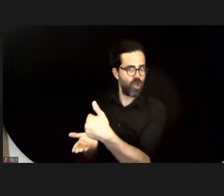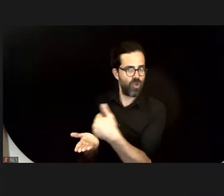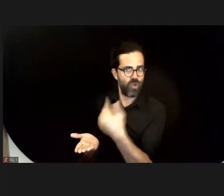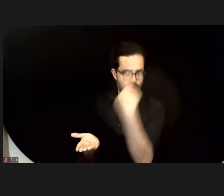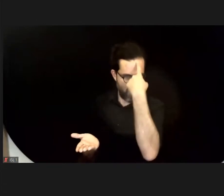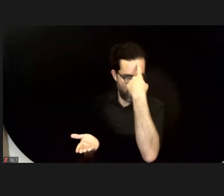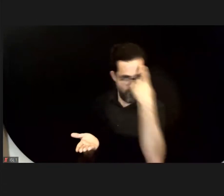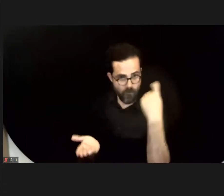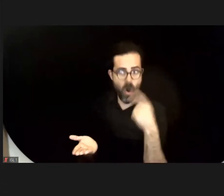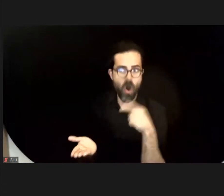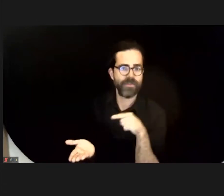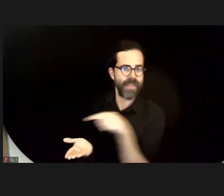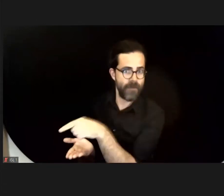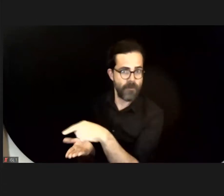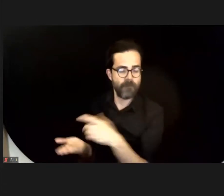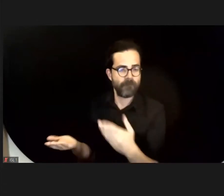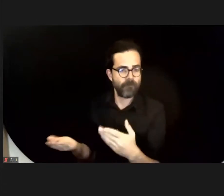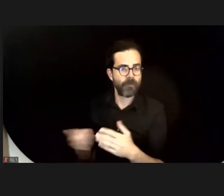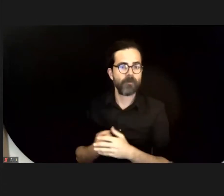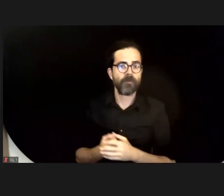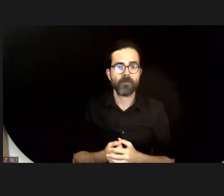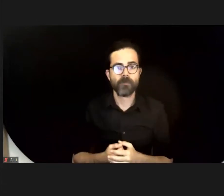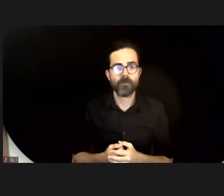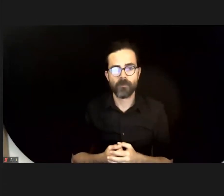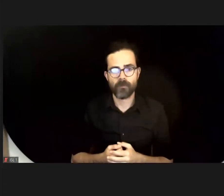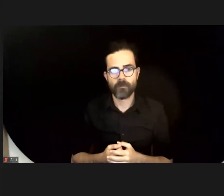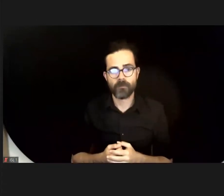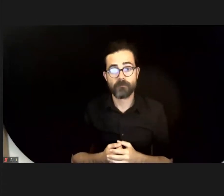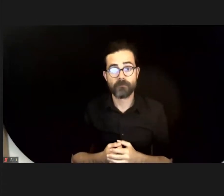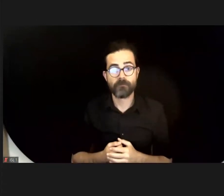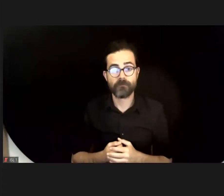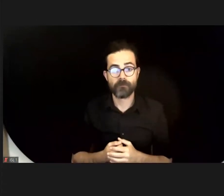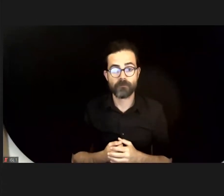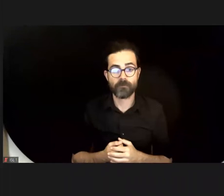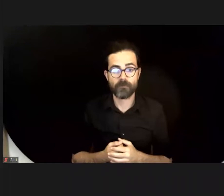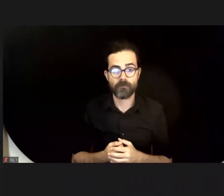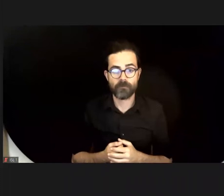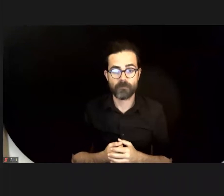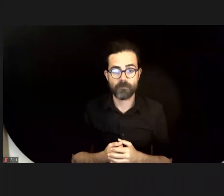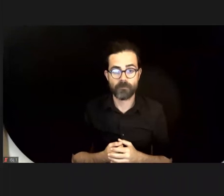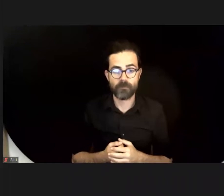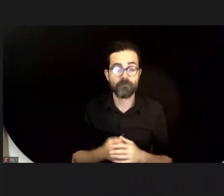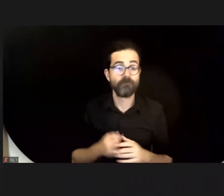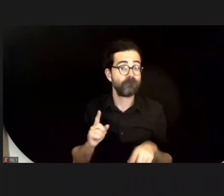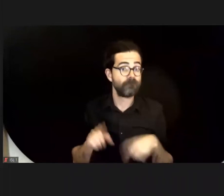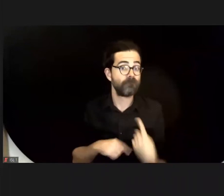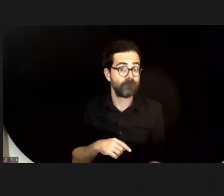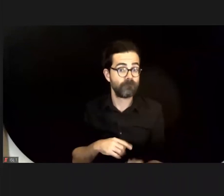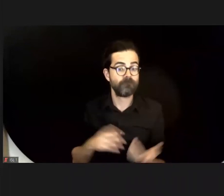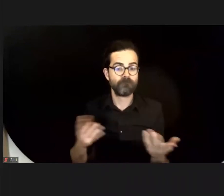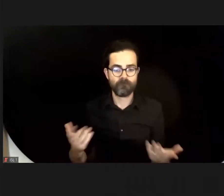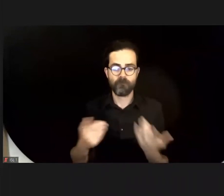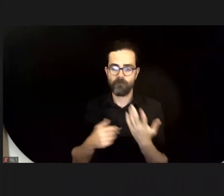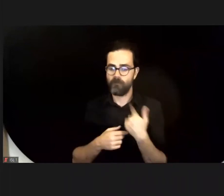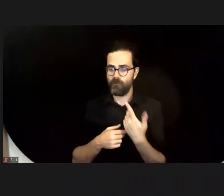And then it's like for a music composer to do a little excursion to get the